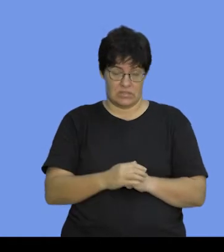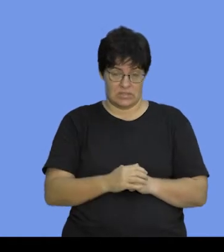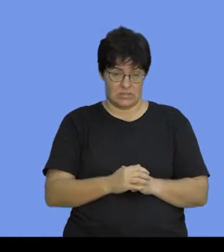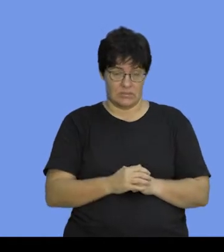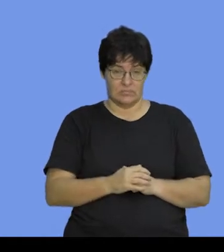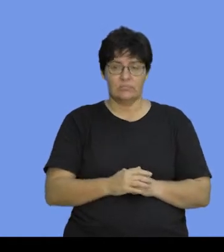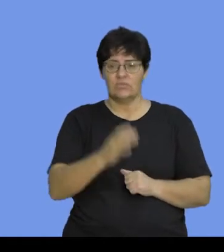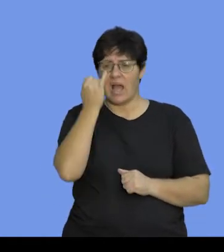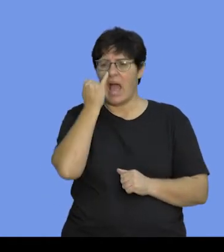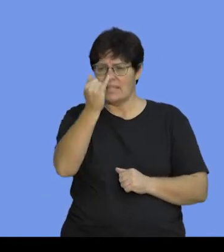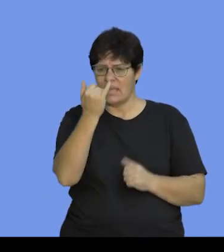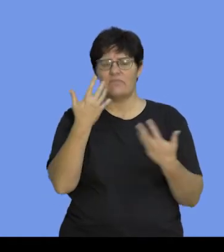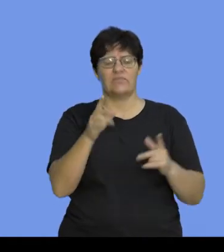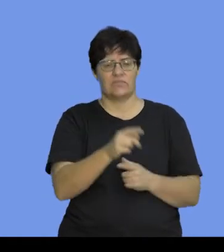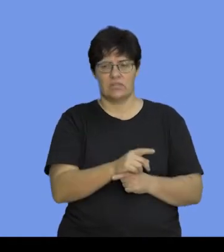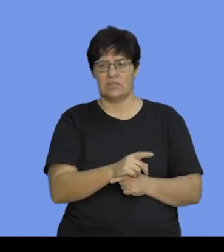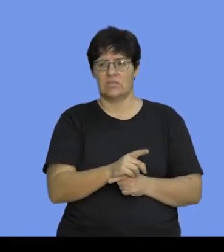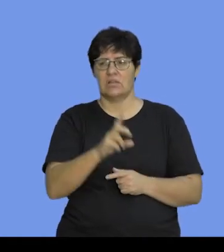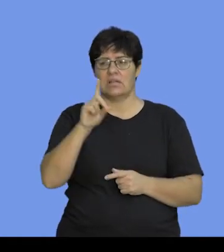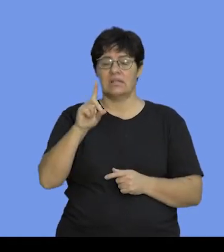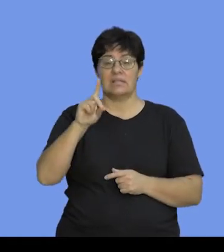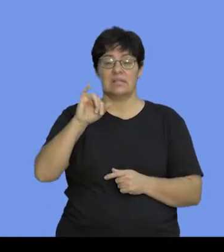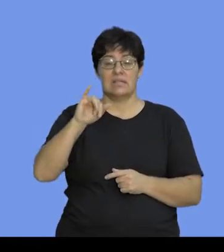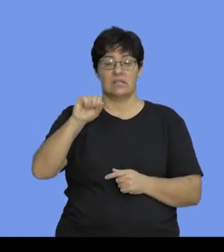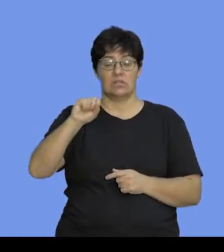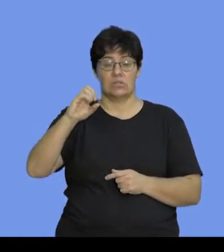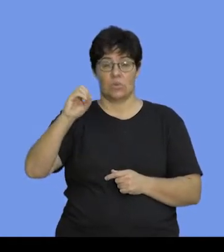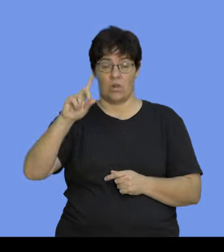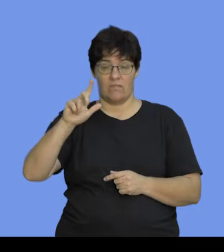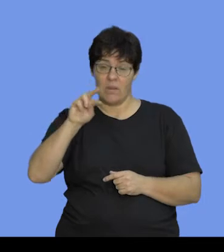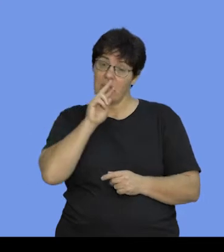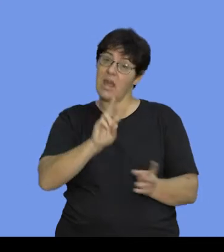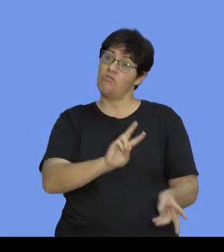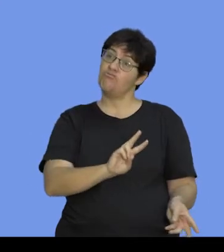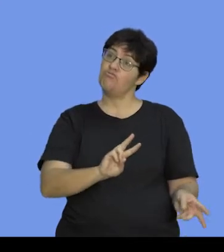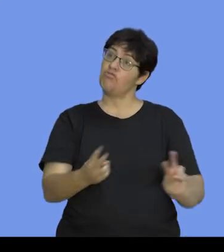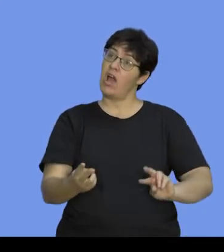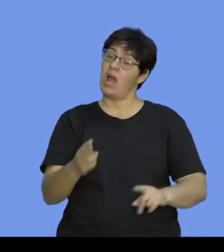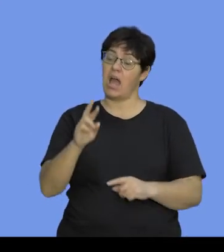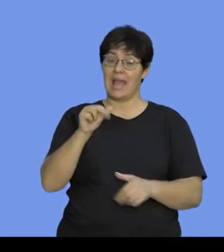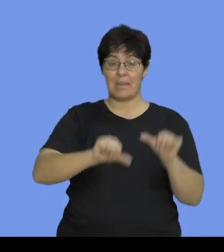a substance is dissolving. So dissolving is not necessarily a chemical reaction, okay?